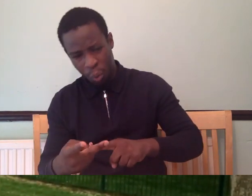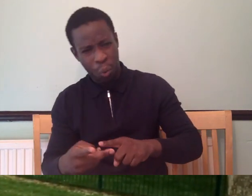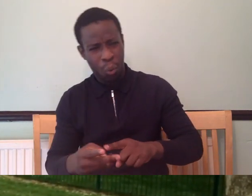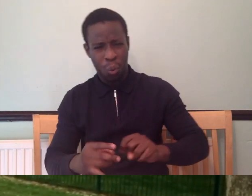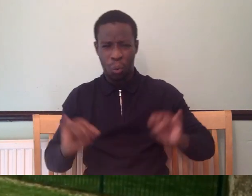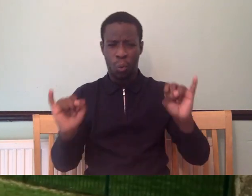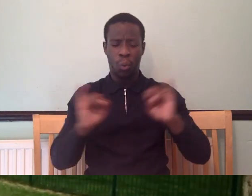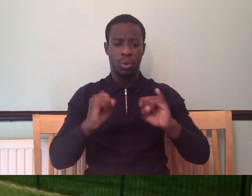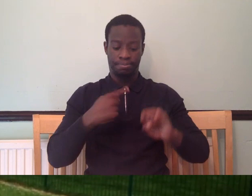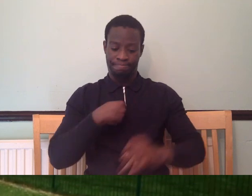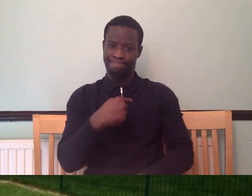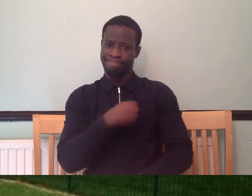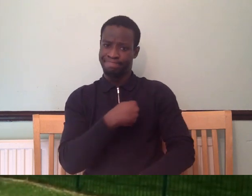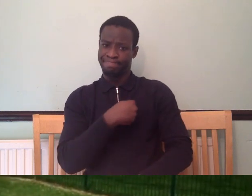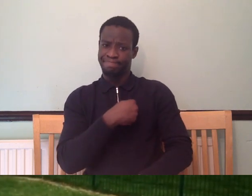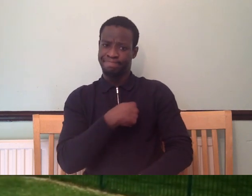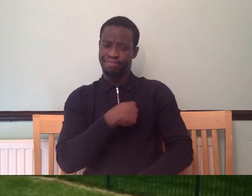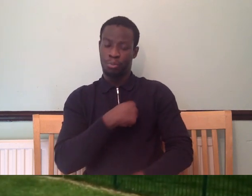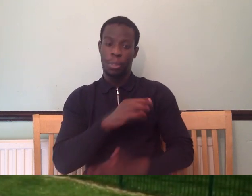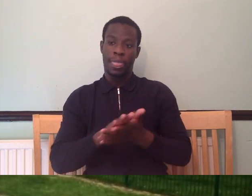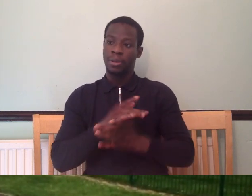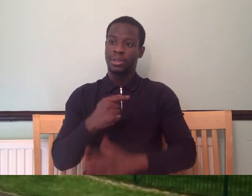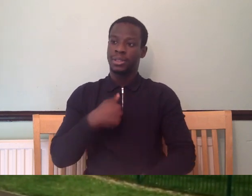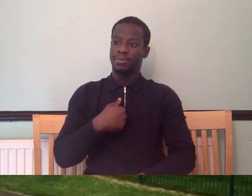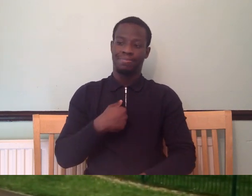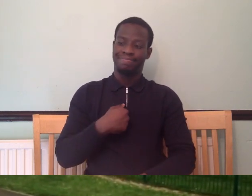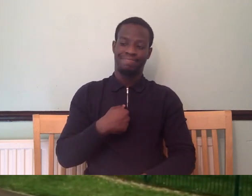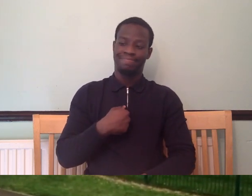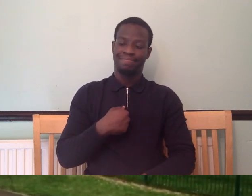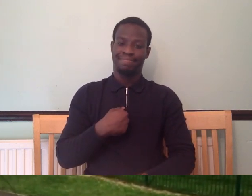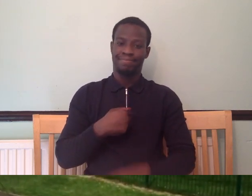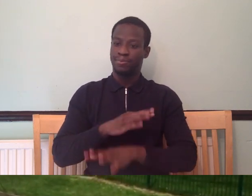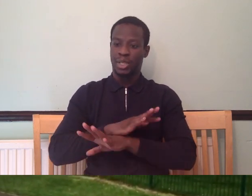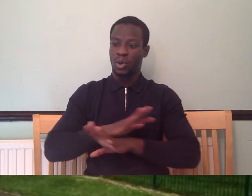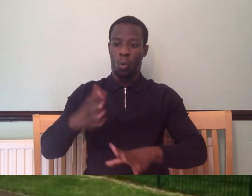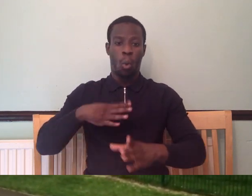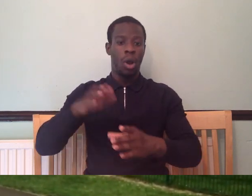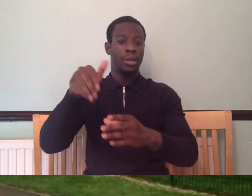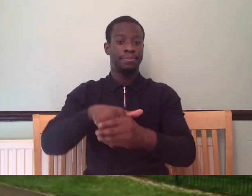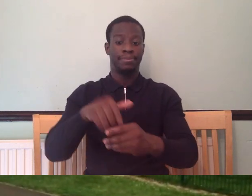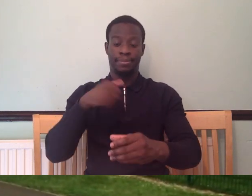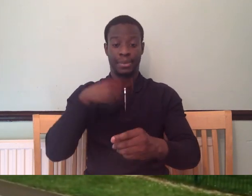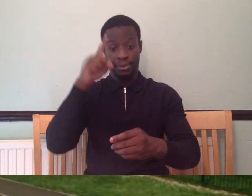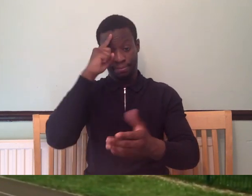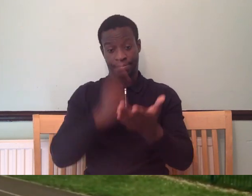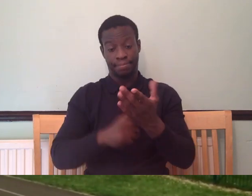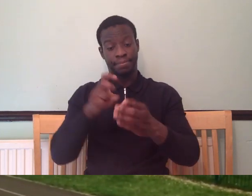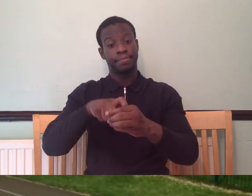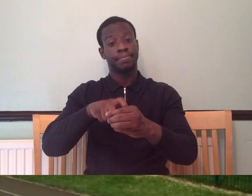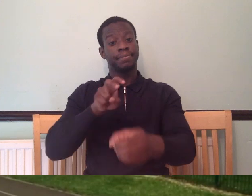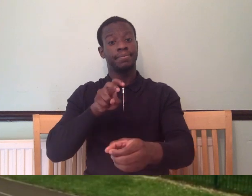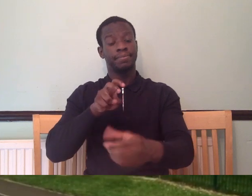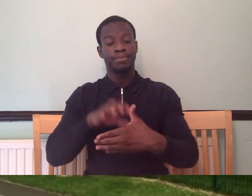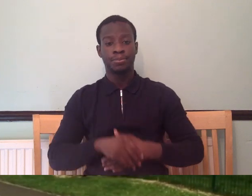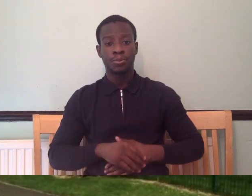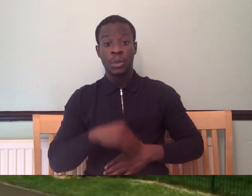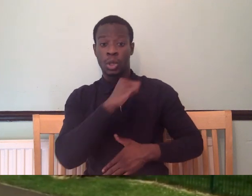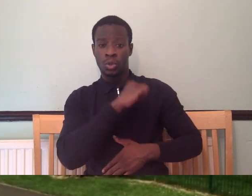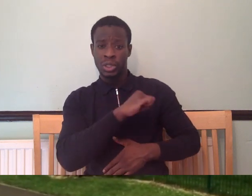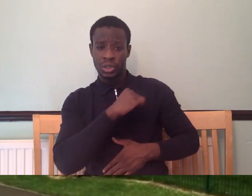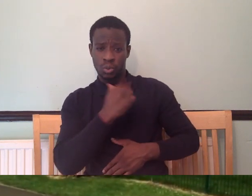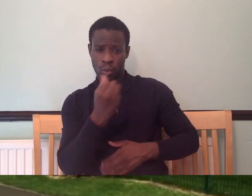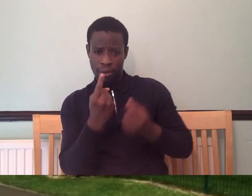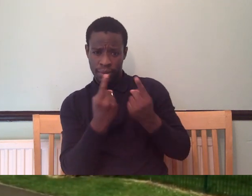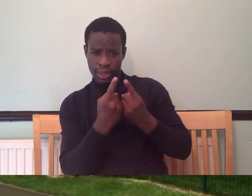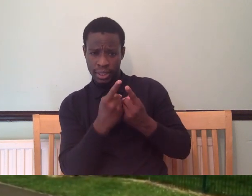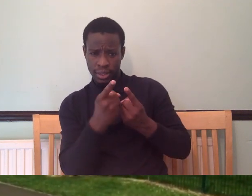to the floor. This stopped me taking part in a race that I could have run. As Christians, are there things that stop us? Are there obstacles